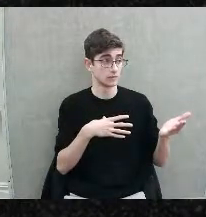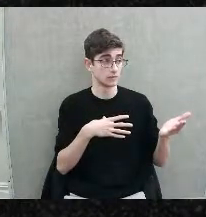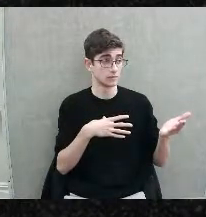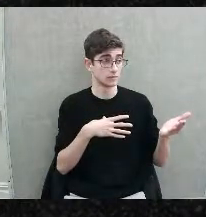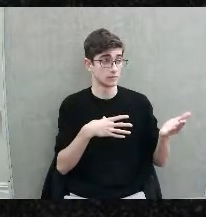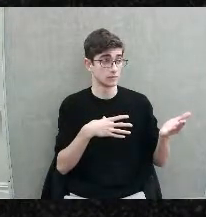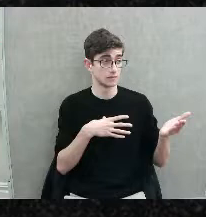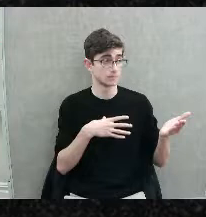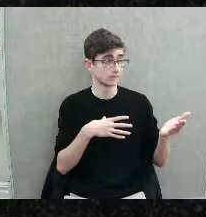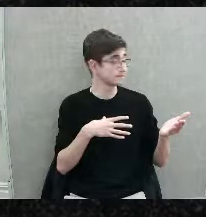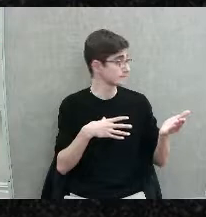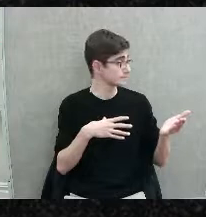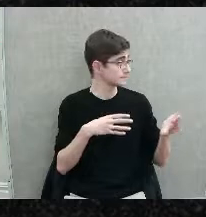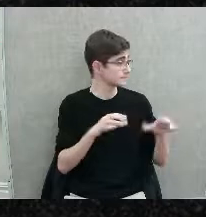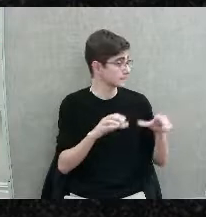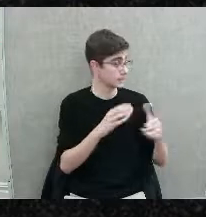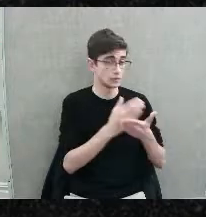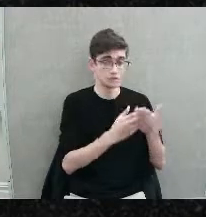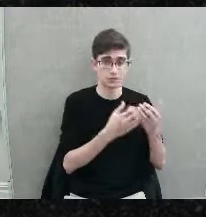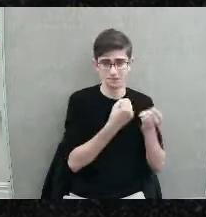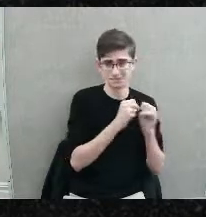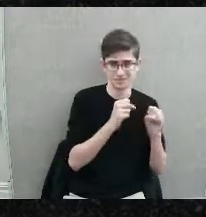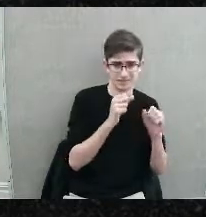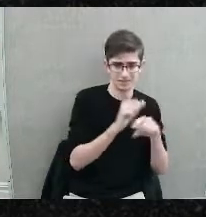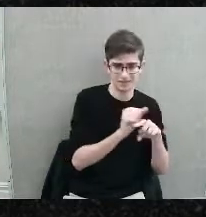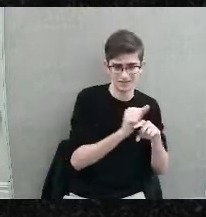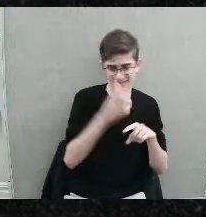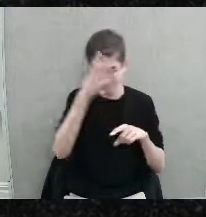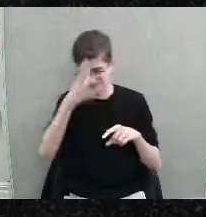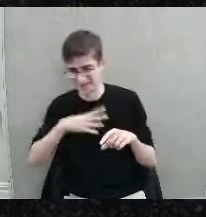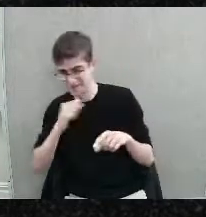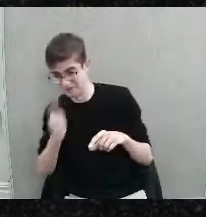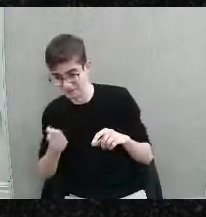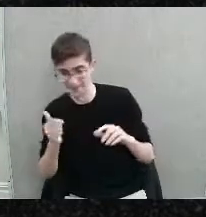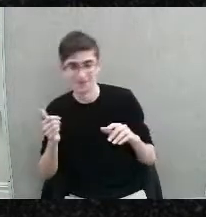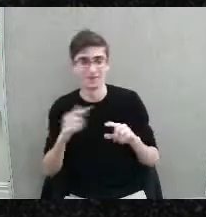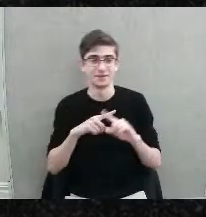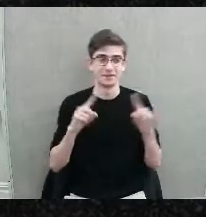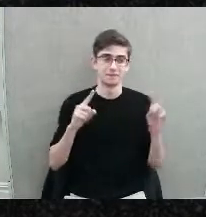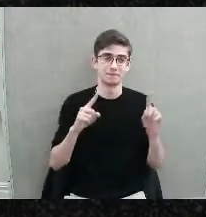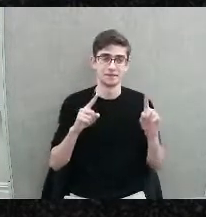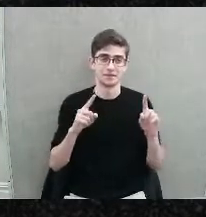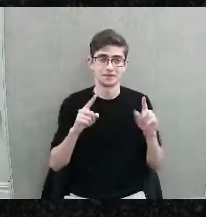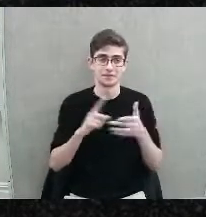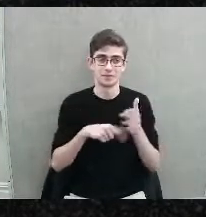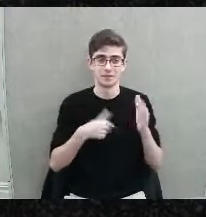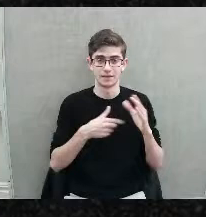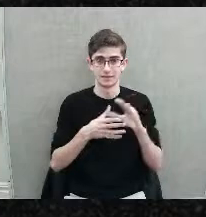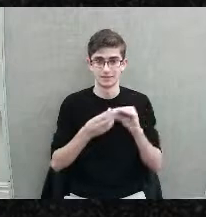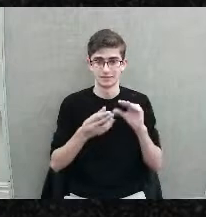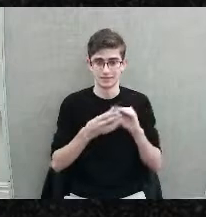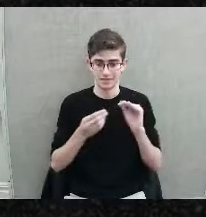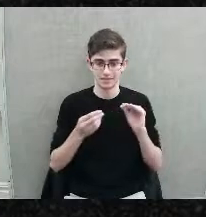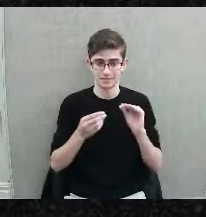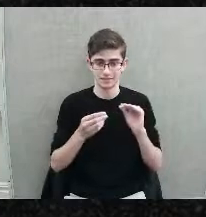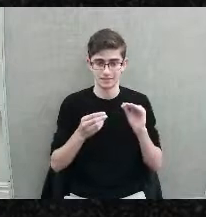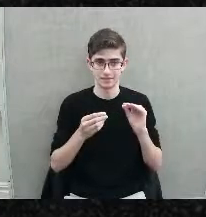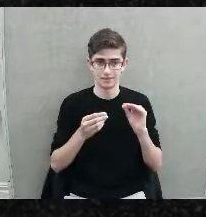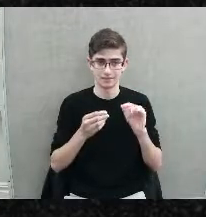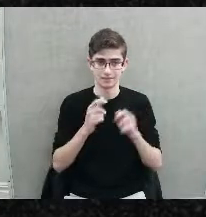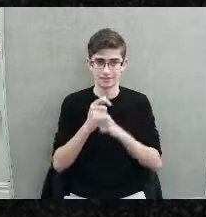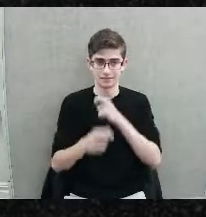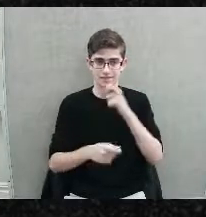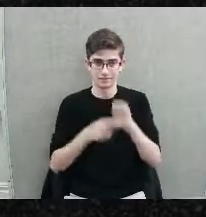tend to, in Mexico, I would say, no? So what I'm saying is that instead